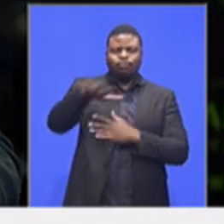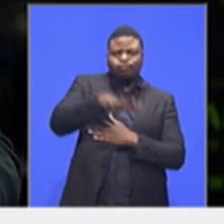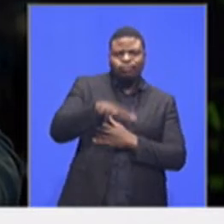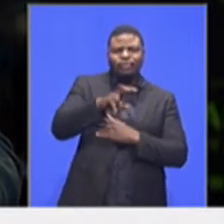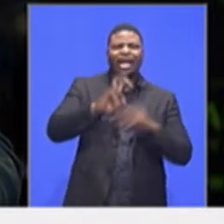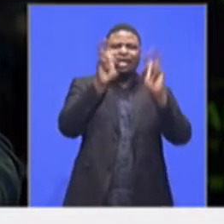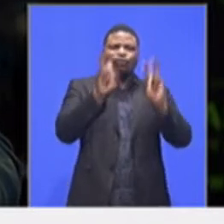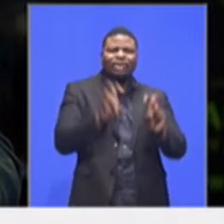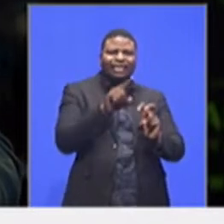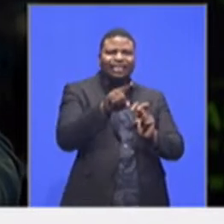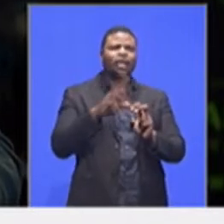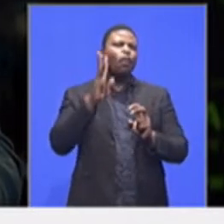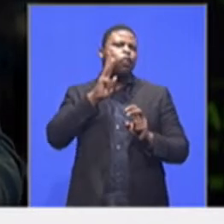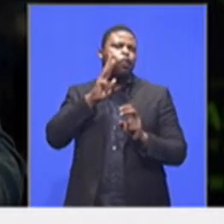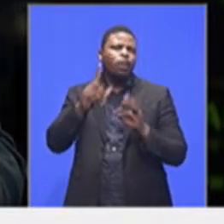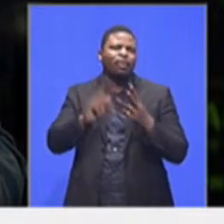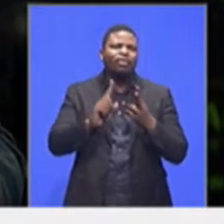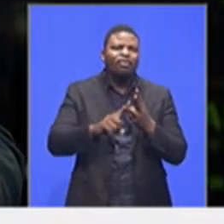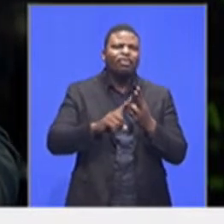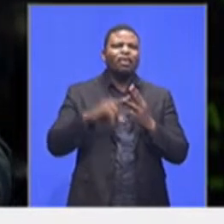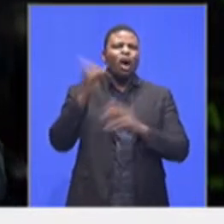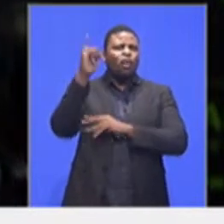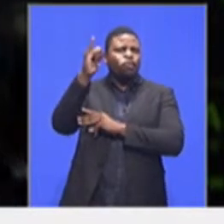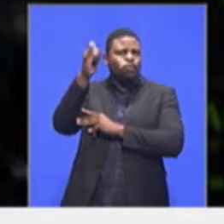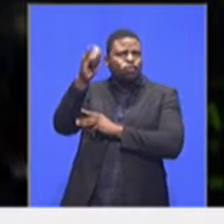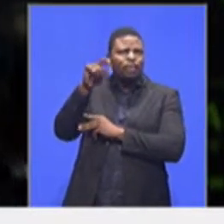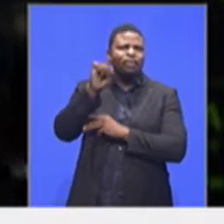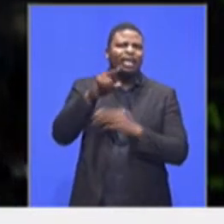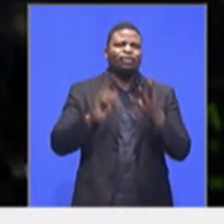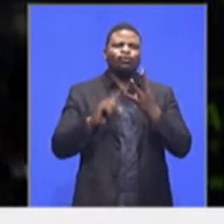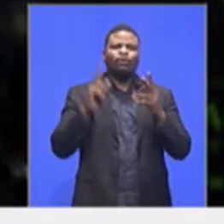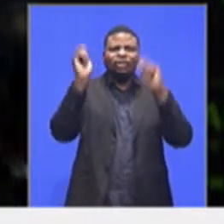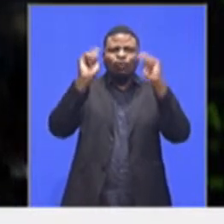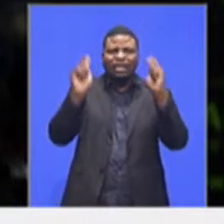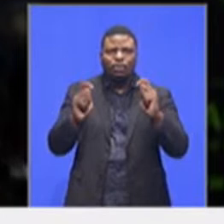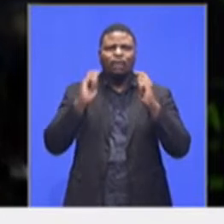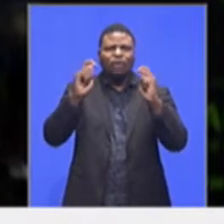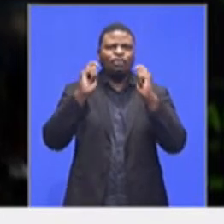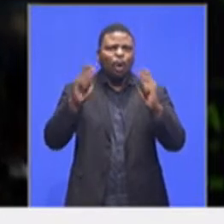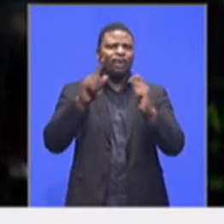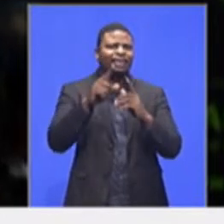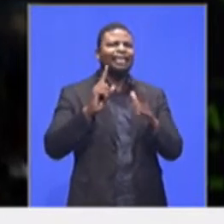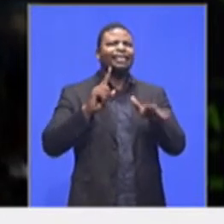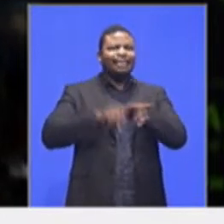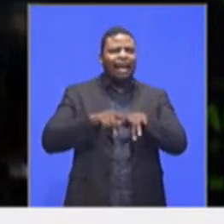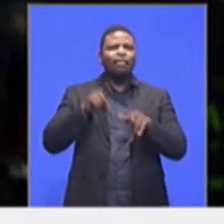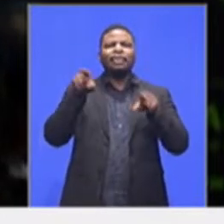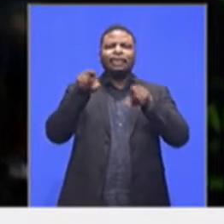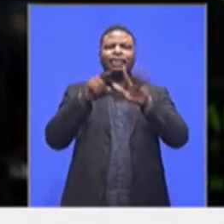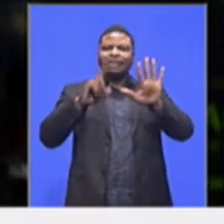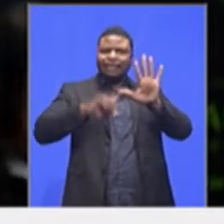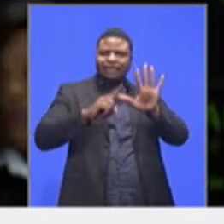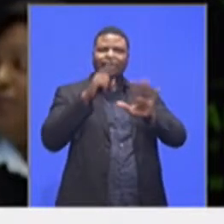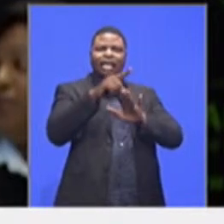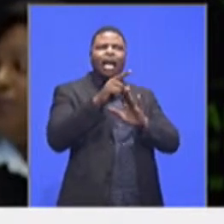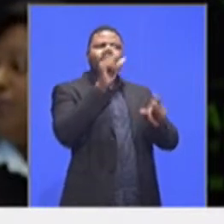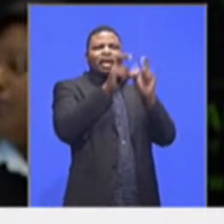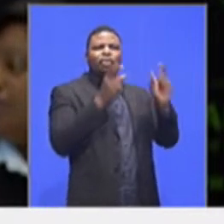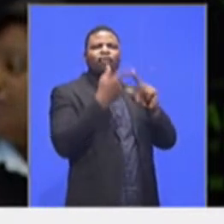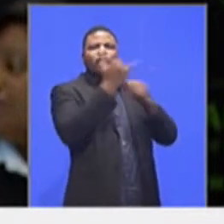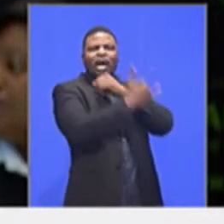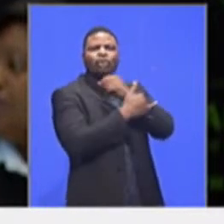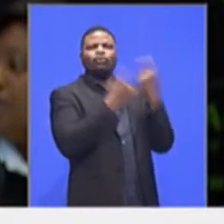water, telecommunications, transport, and immigration. In water, the backlog of water